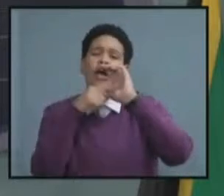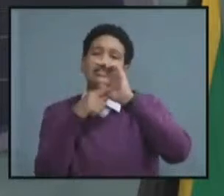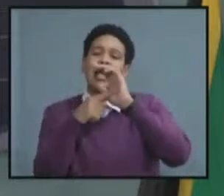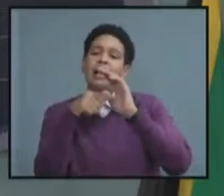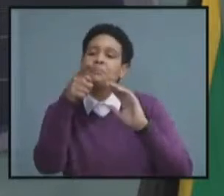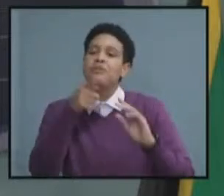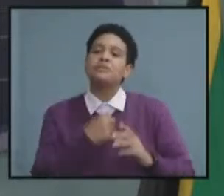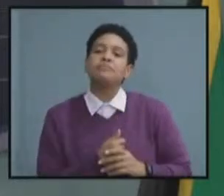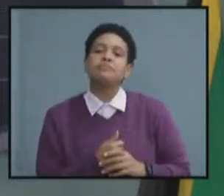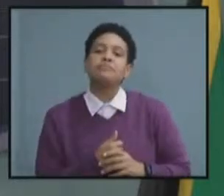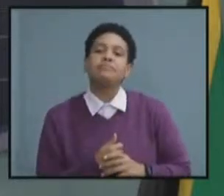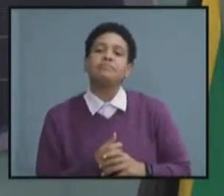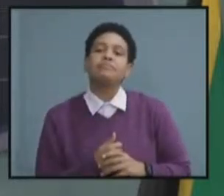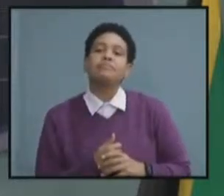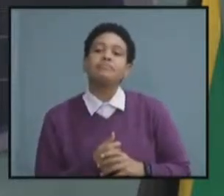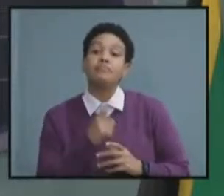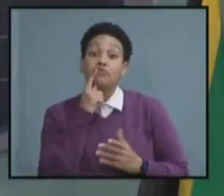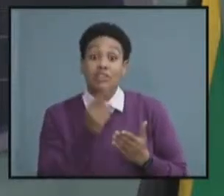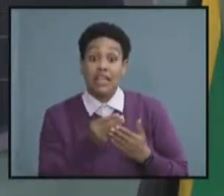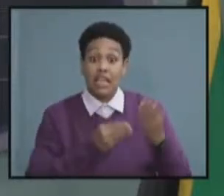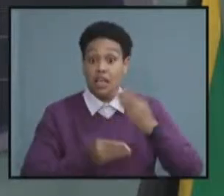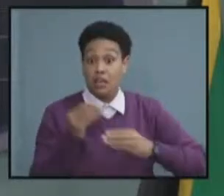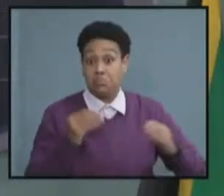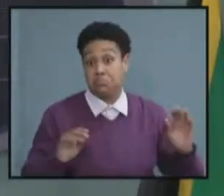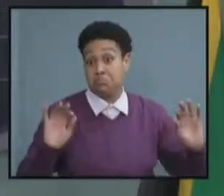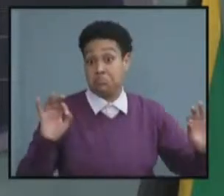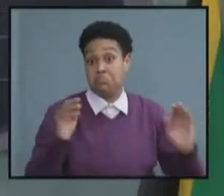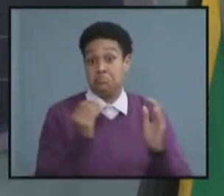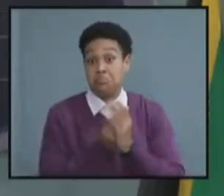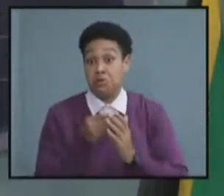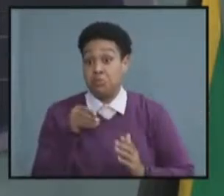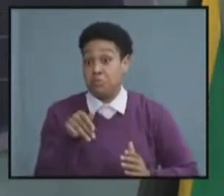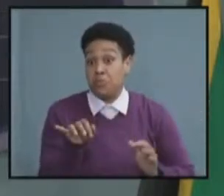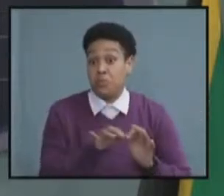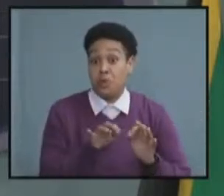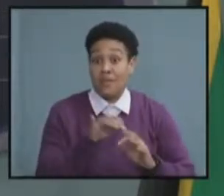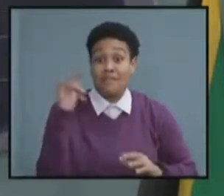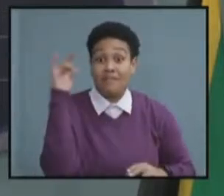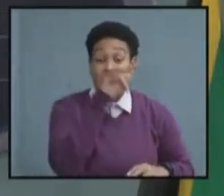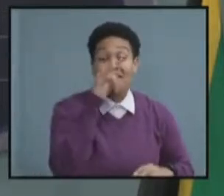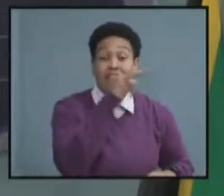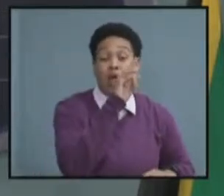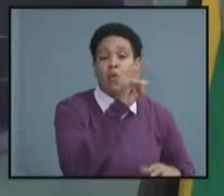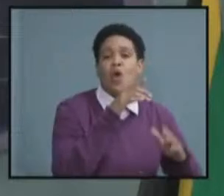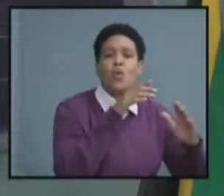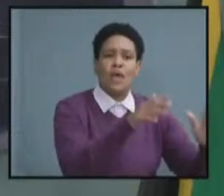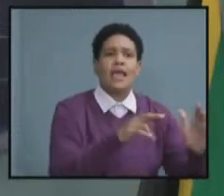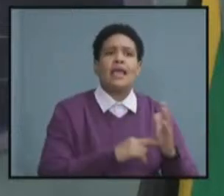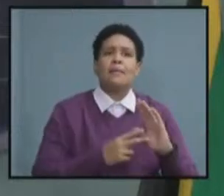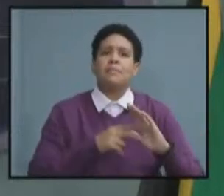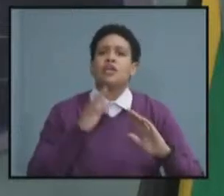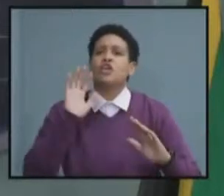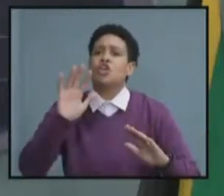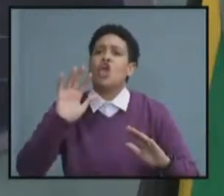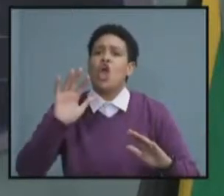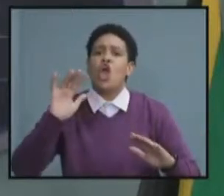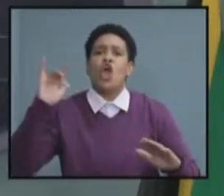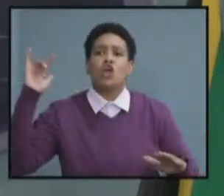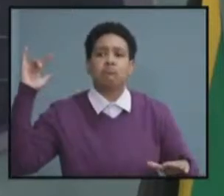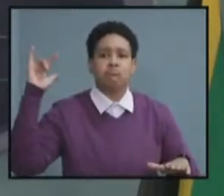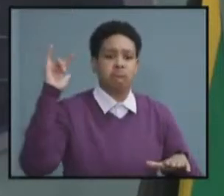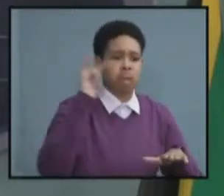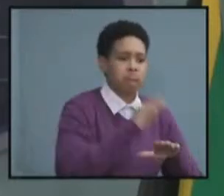example, is it economical to fly? Are you going to be flying one way, meaning you're bringing